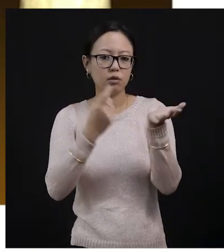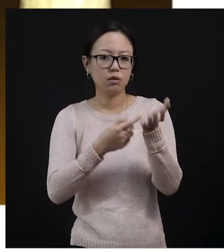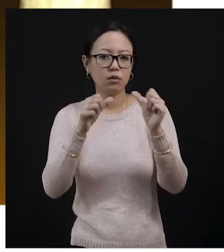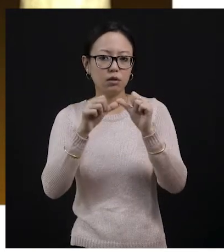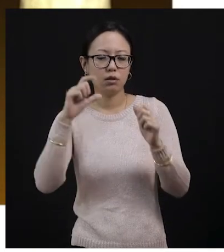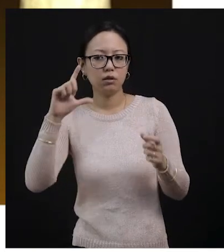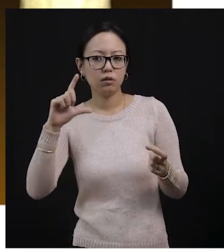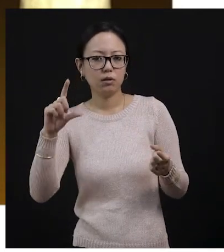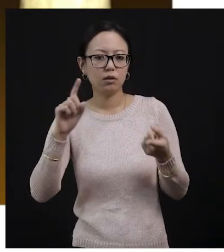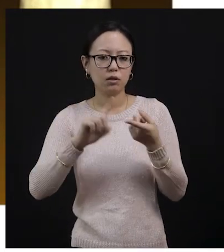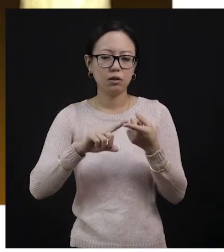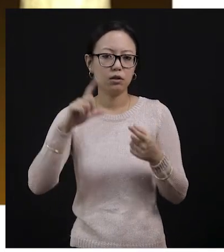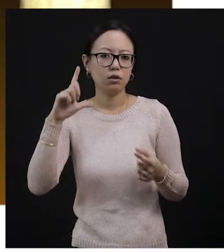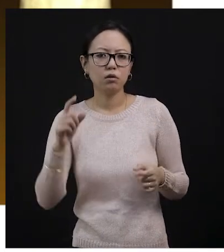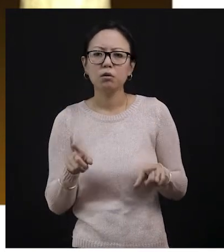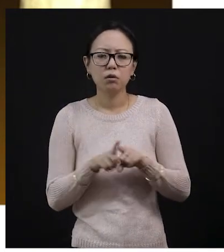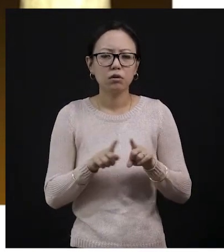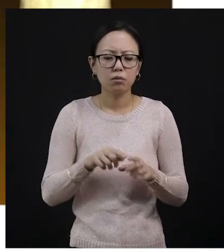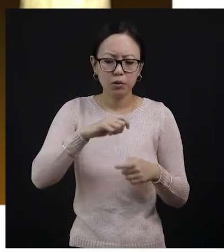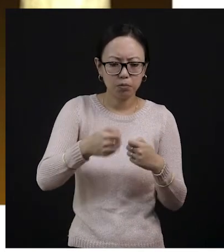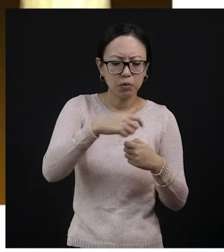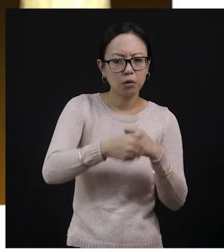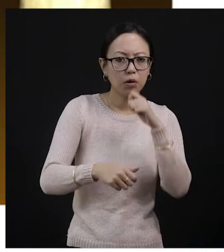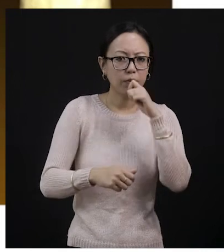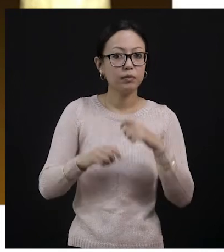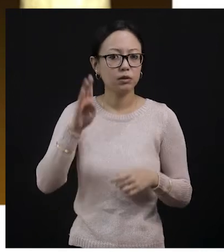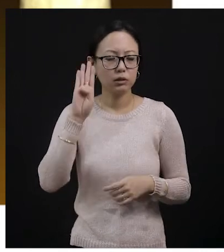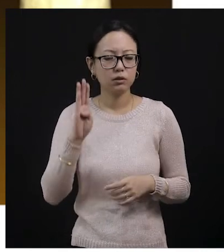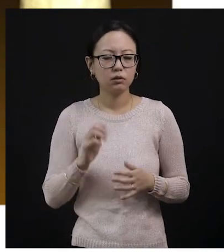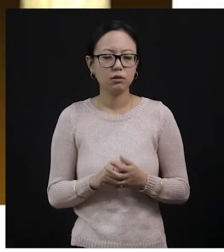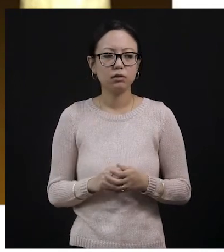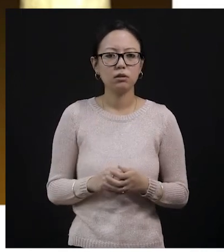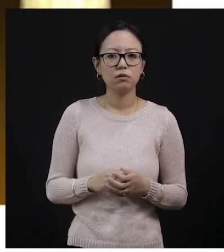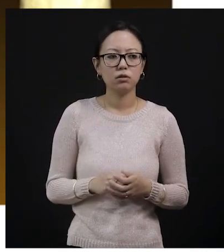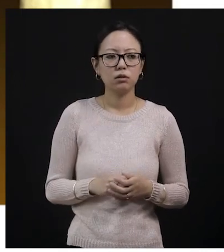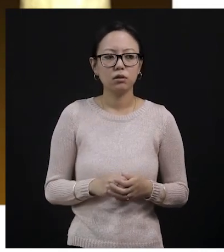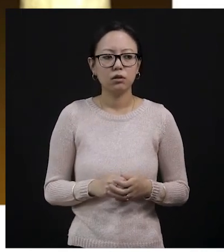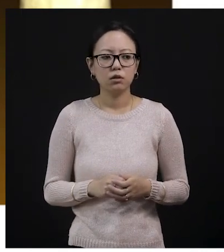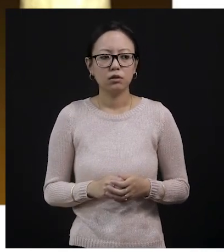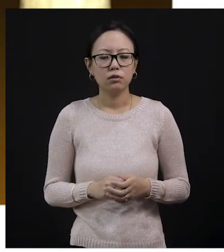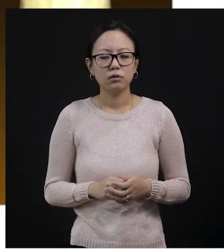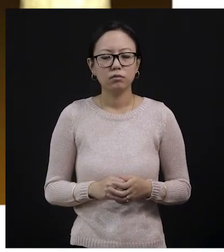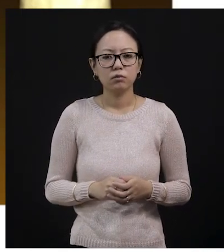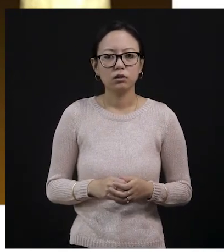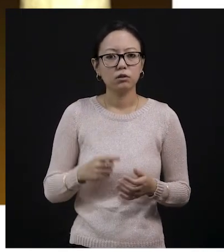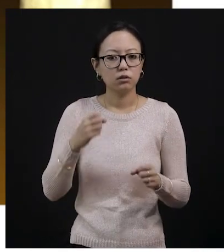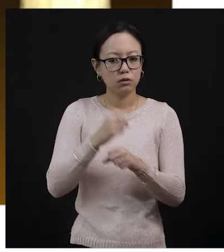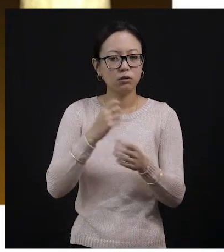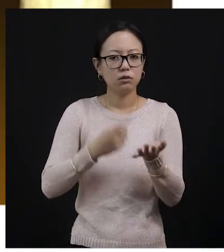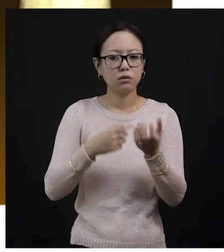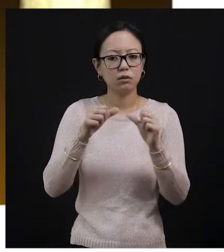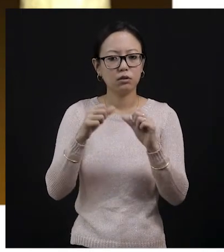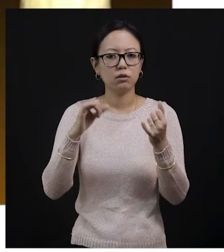in a banana leaf, this, and in grasses, and not only that,